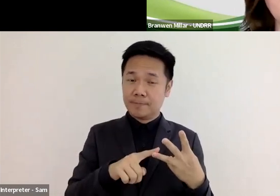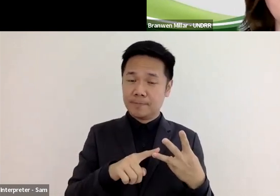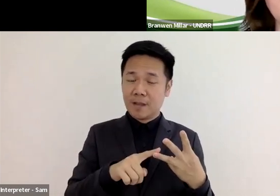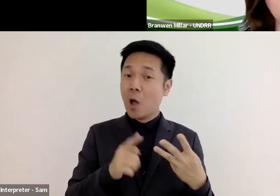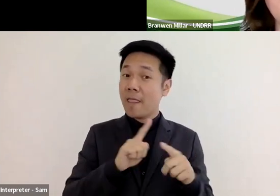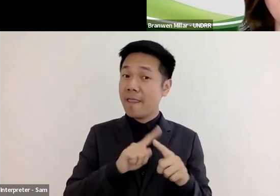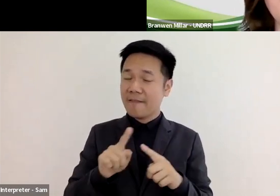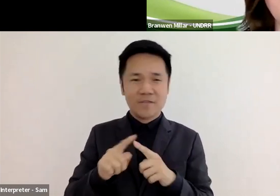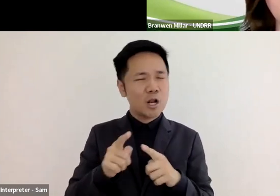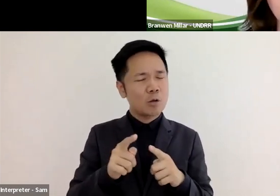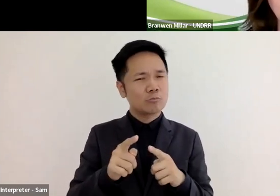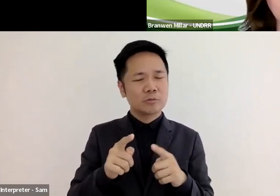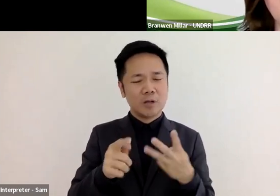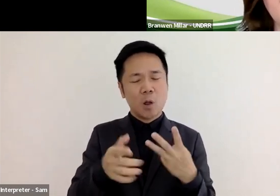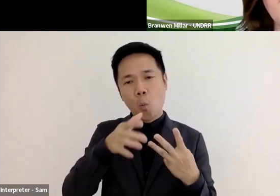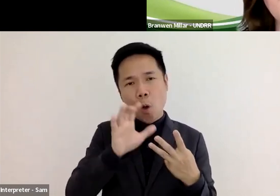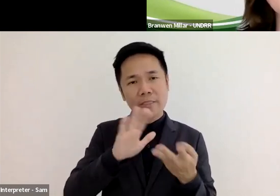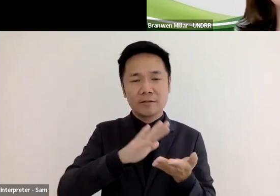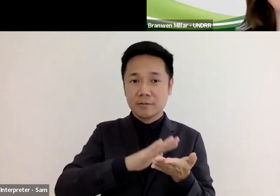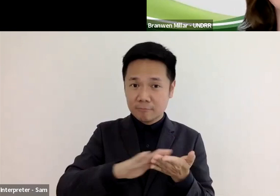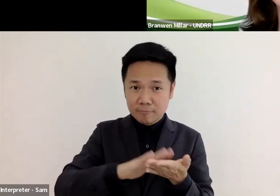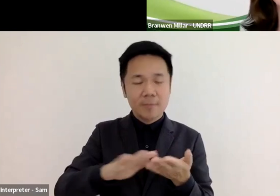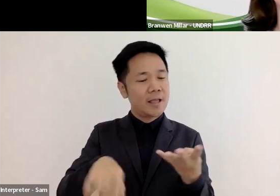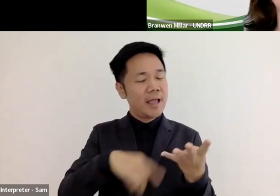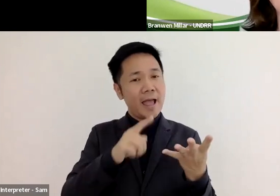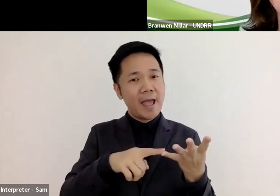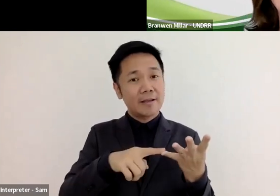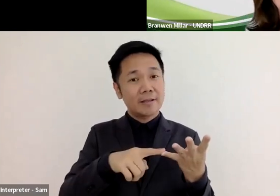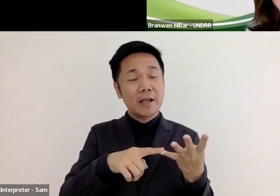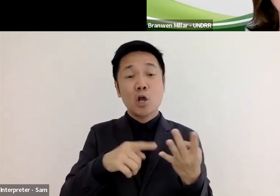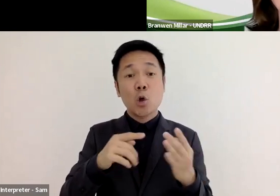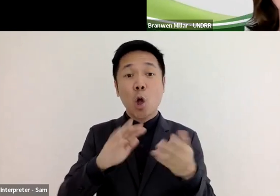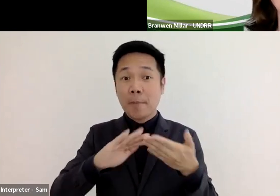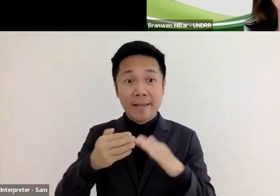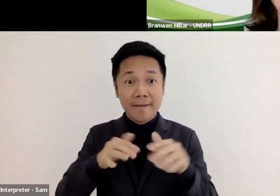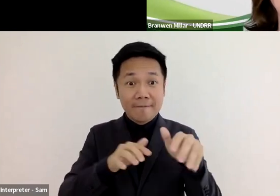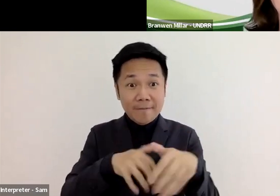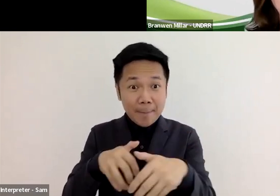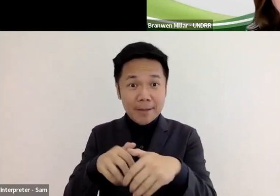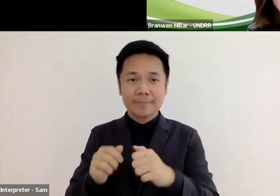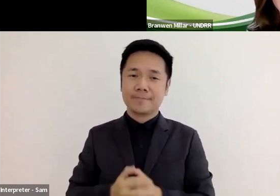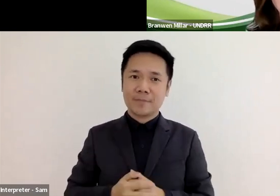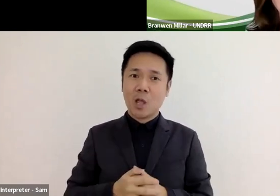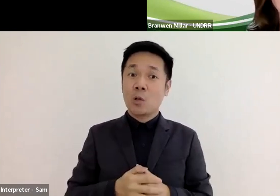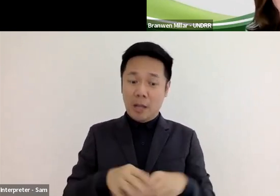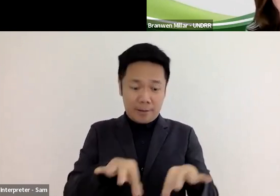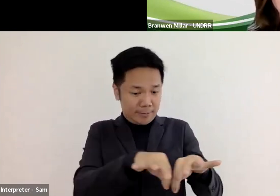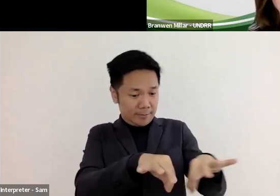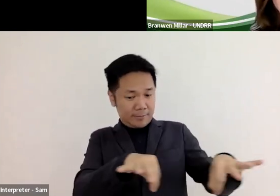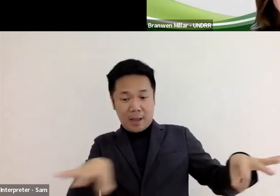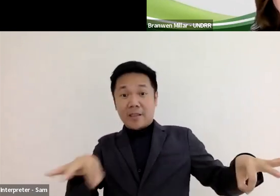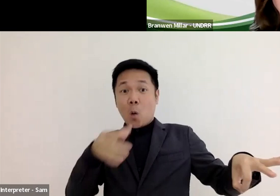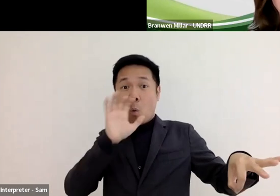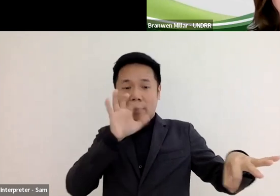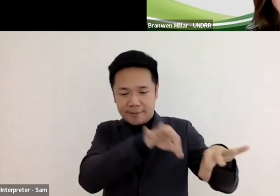groups, community-based water risk reduction, community farming, drip irrigation, community seed and